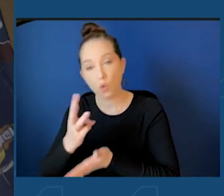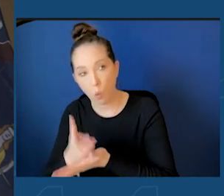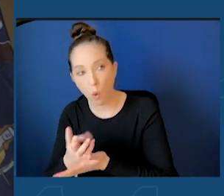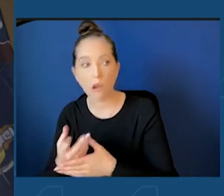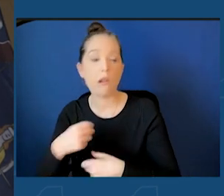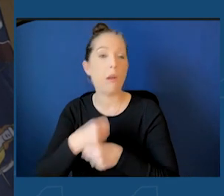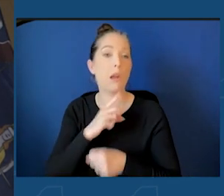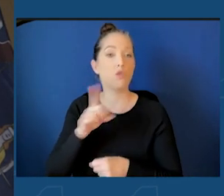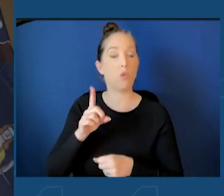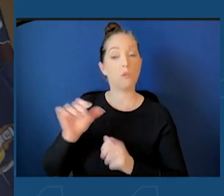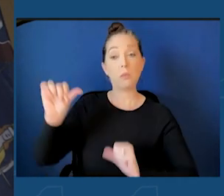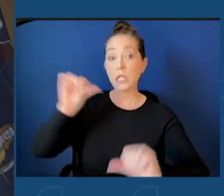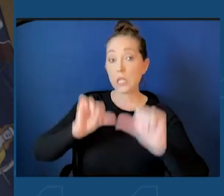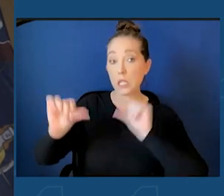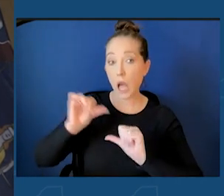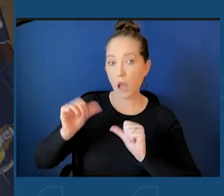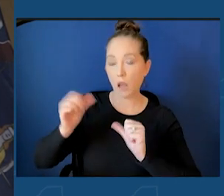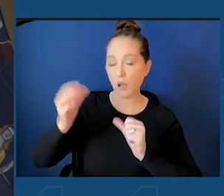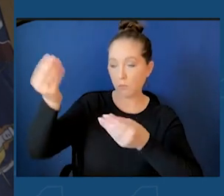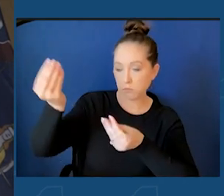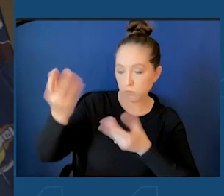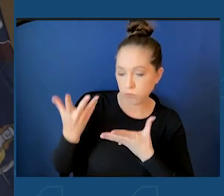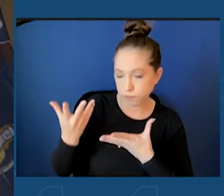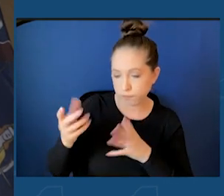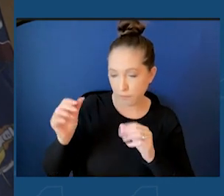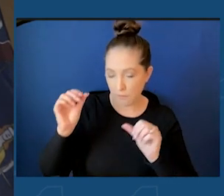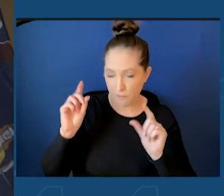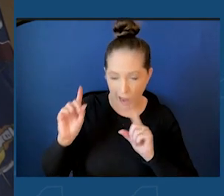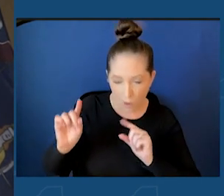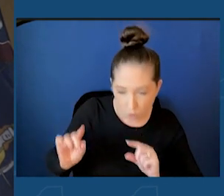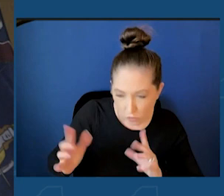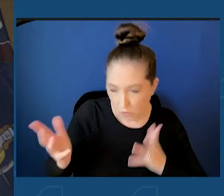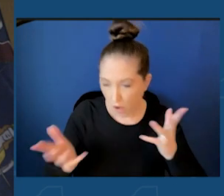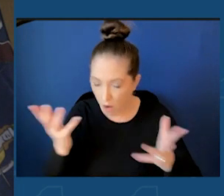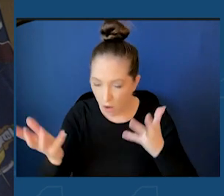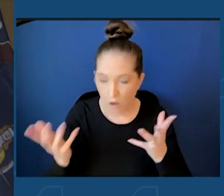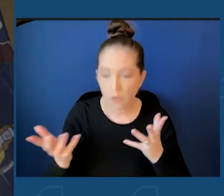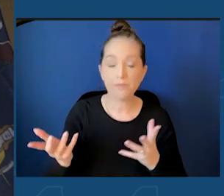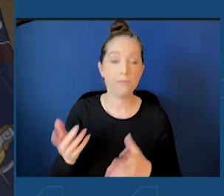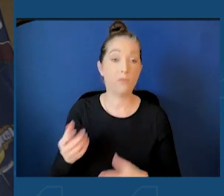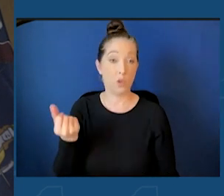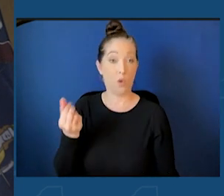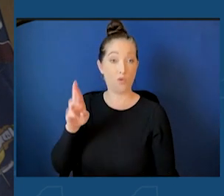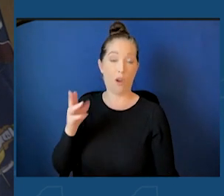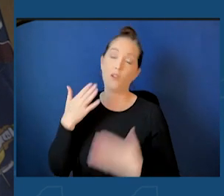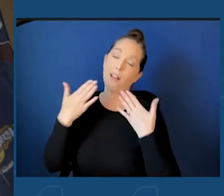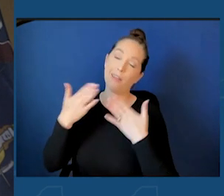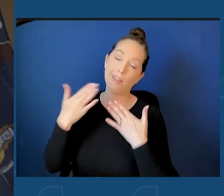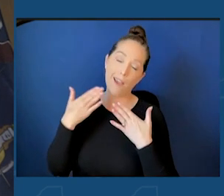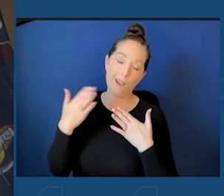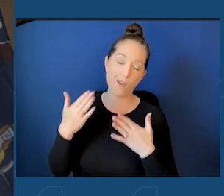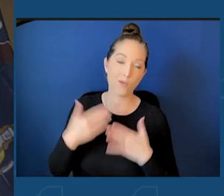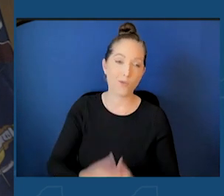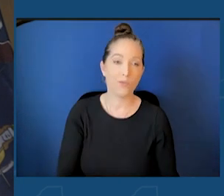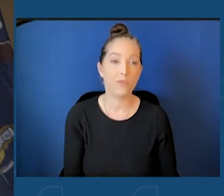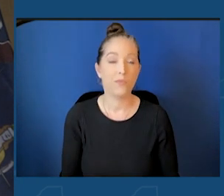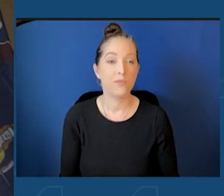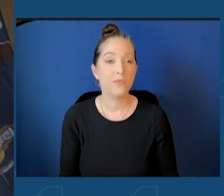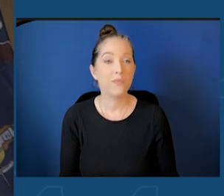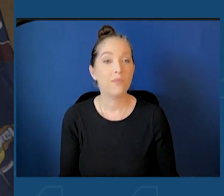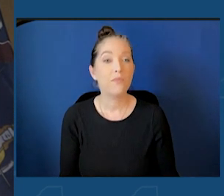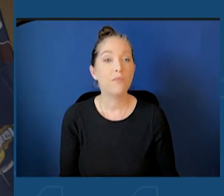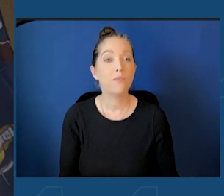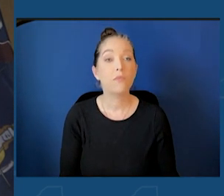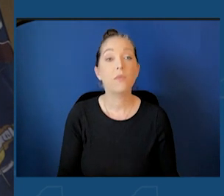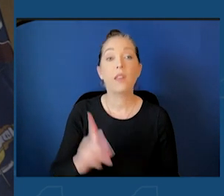us find answers to our problems today. So Dr. Lindsay, thank you. We'll look forward to hearing from you in a couple of minutes. We also have Katrina